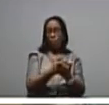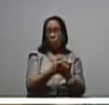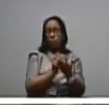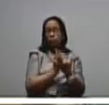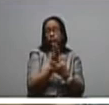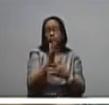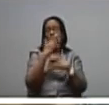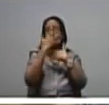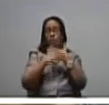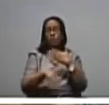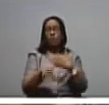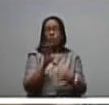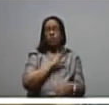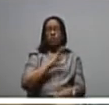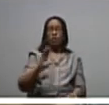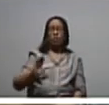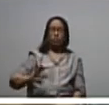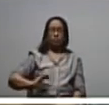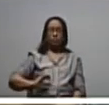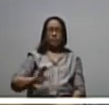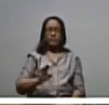blood of Christ.